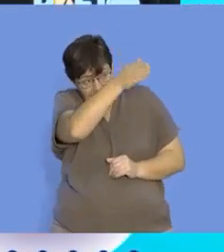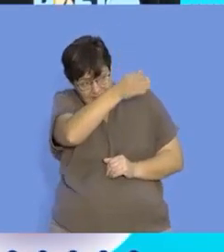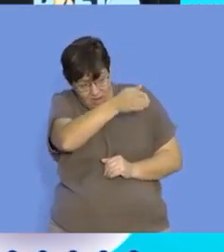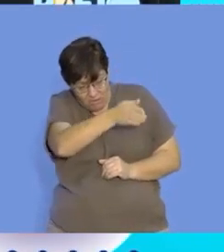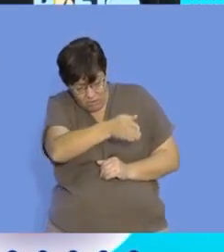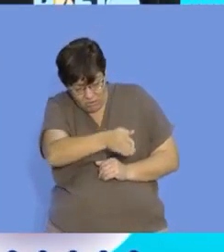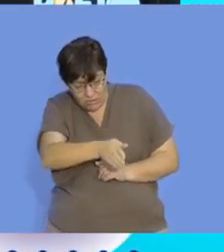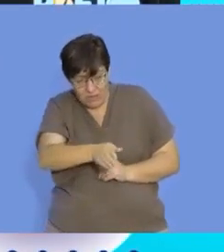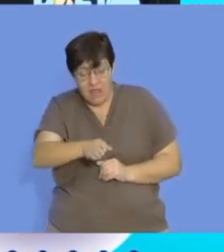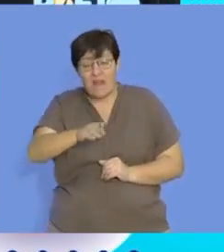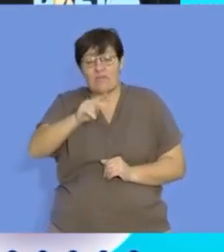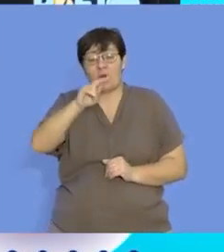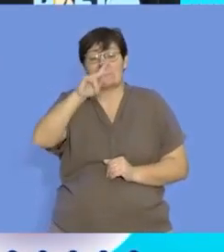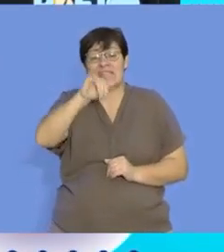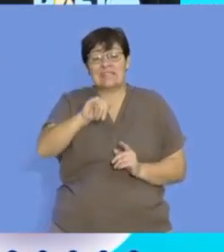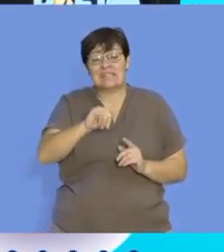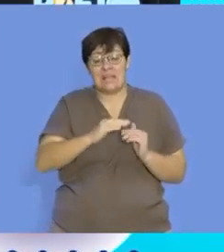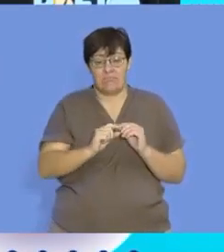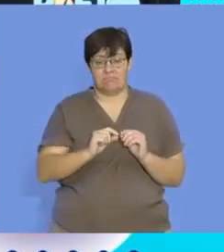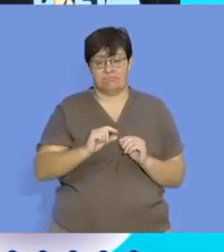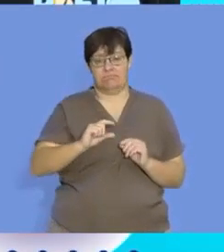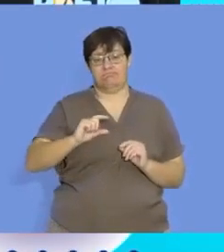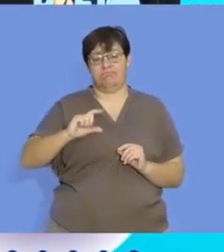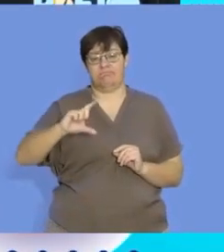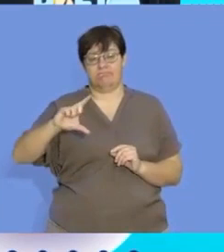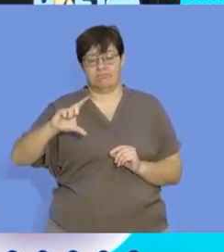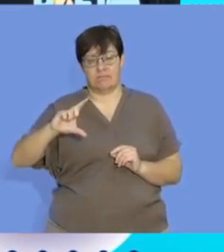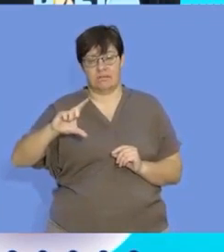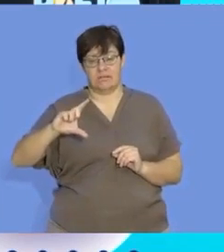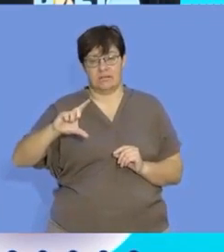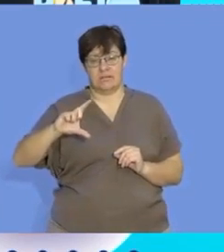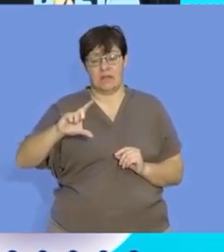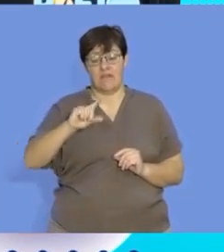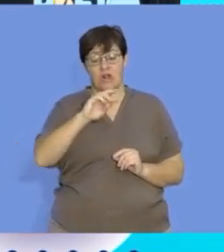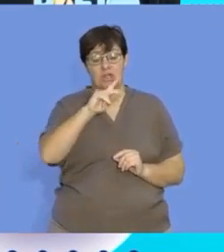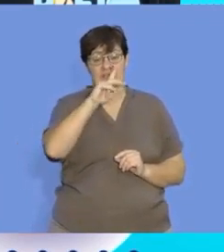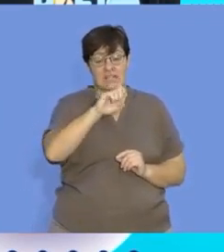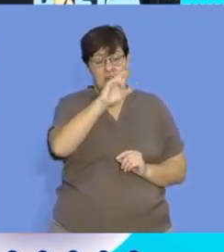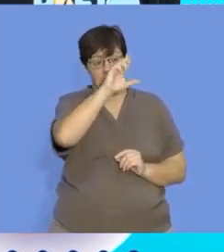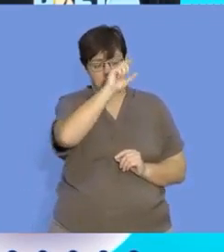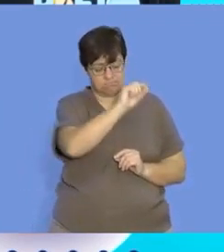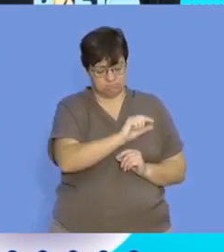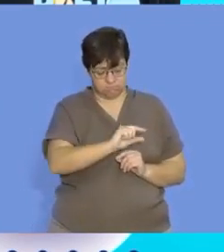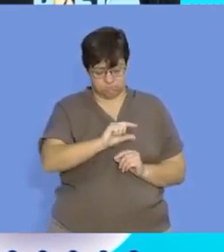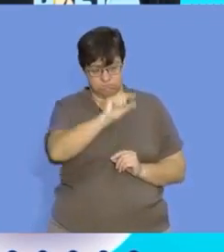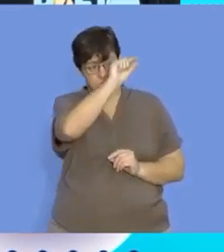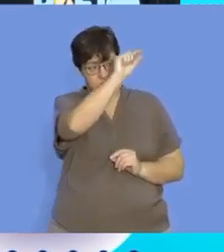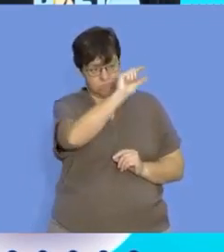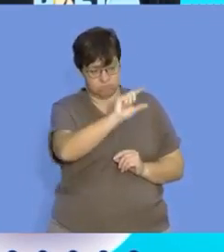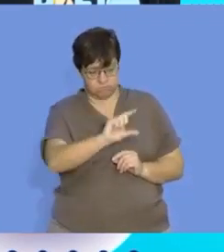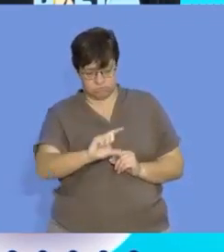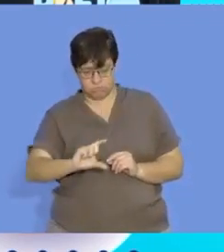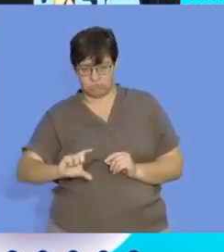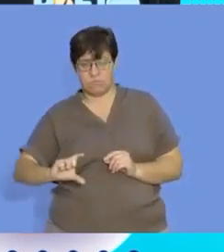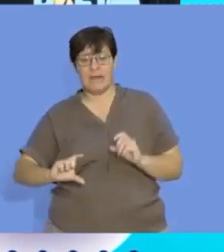the velocity increases. As the velocity increased, the kinetic